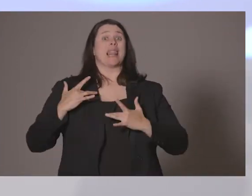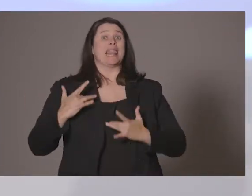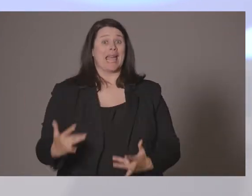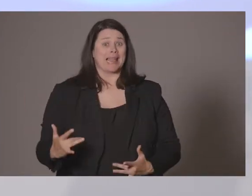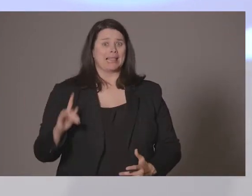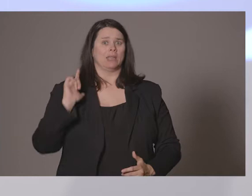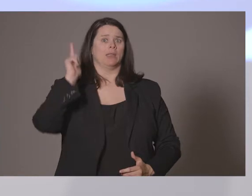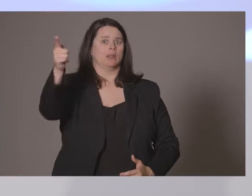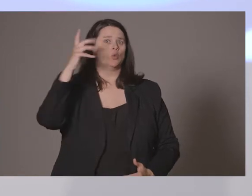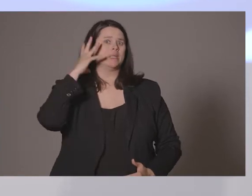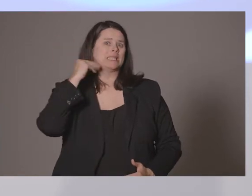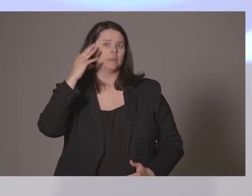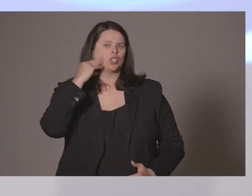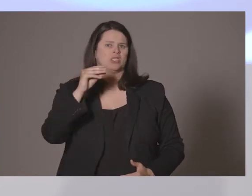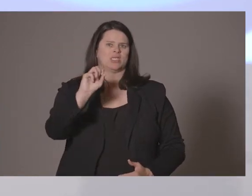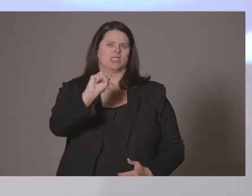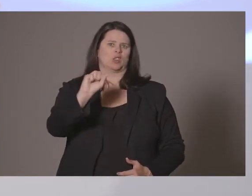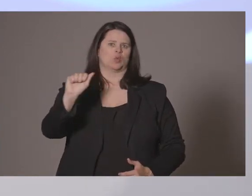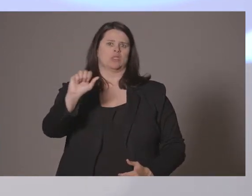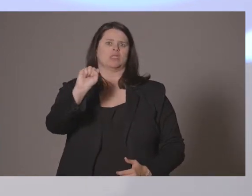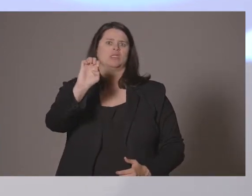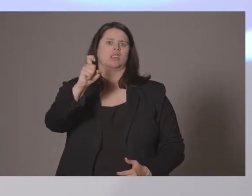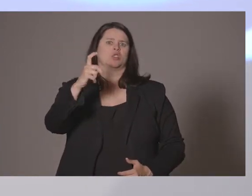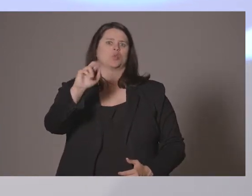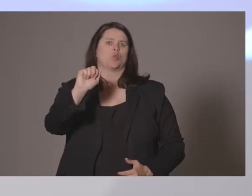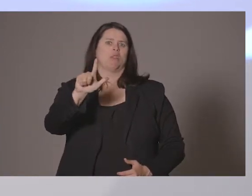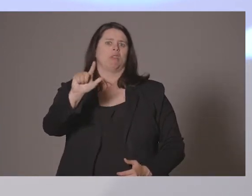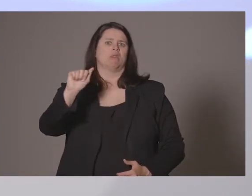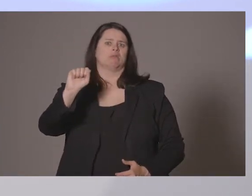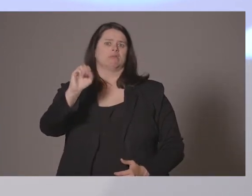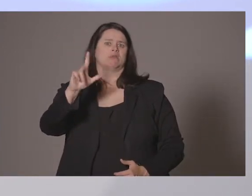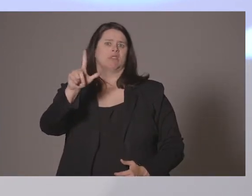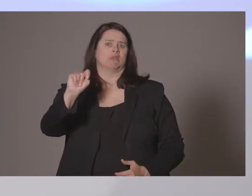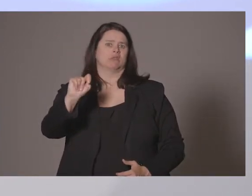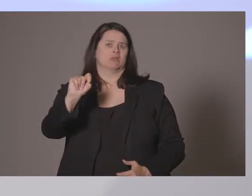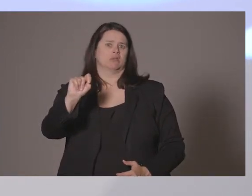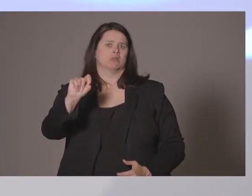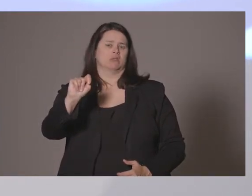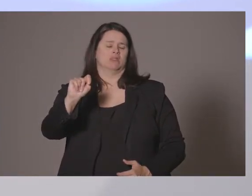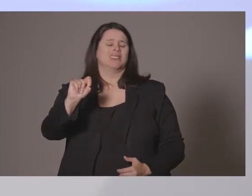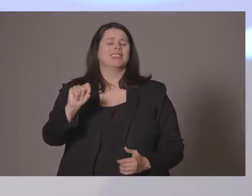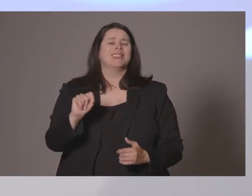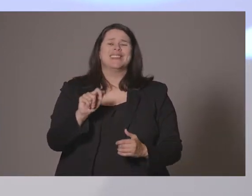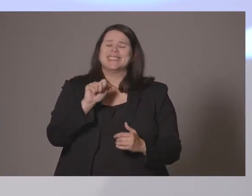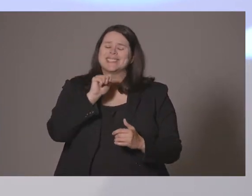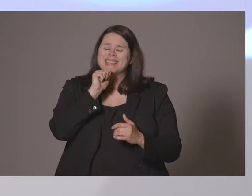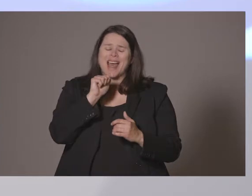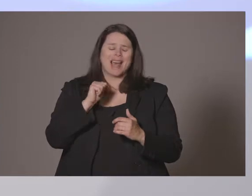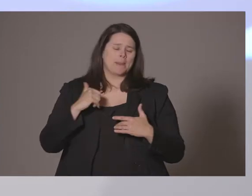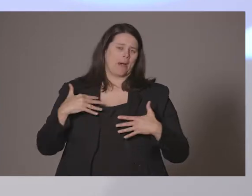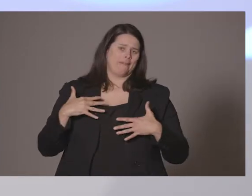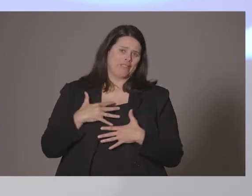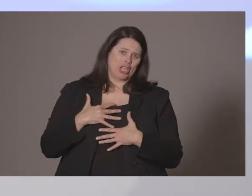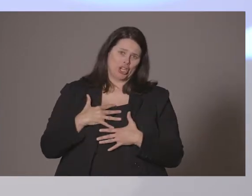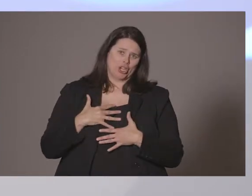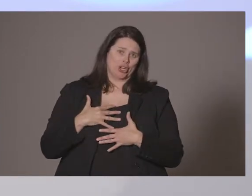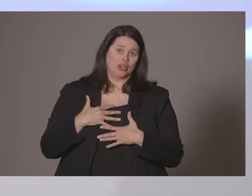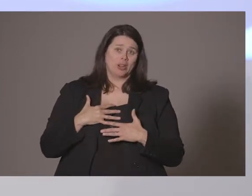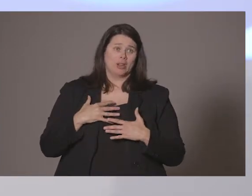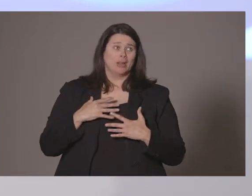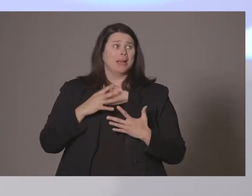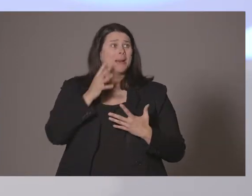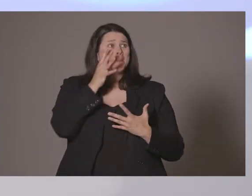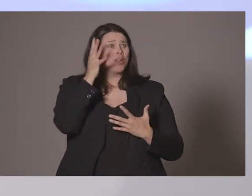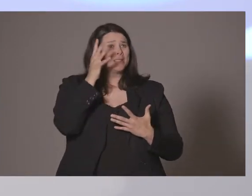So it's true. Like it's a real fear. And it's not about minimizing that parental impulse to say, "I don't